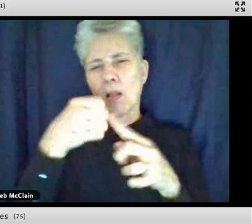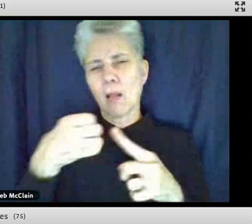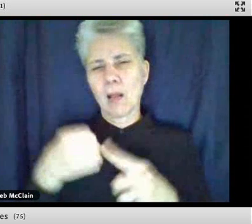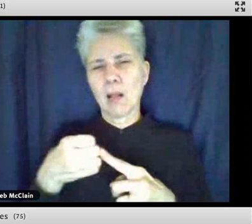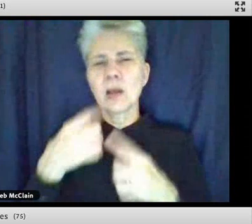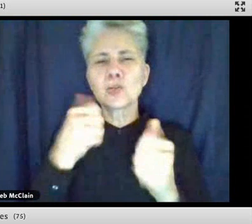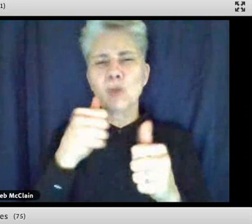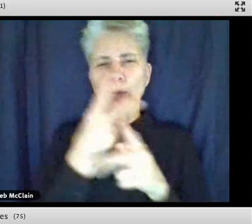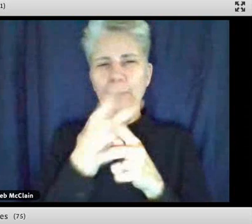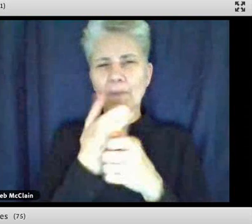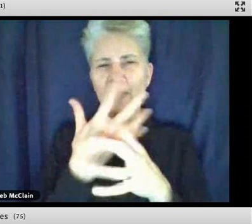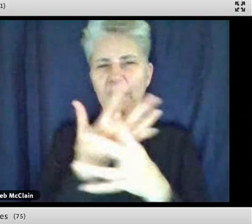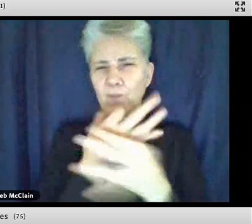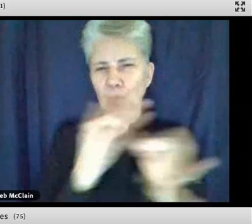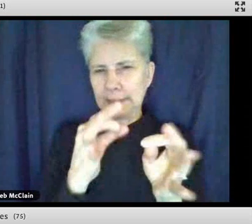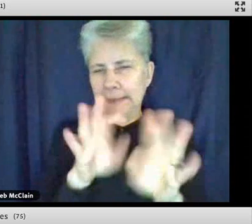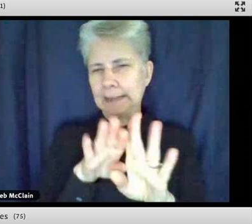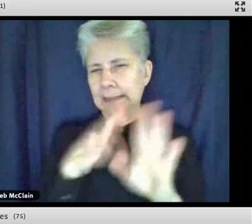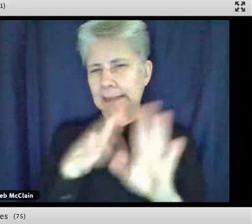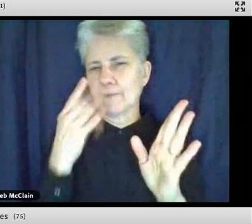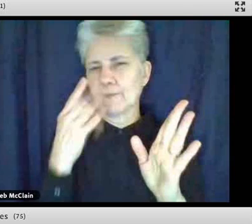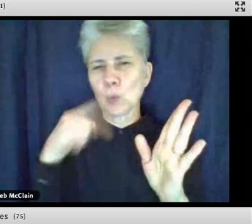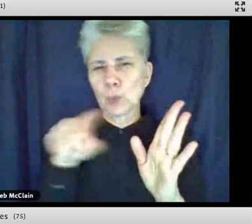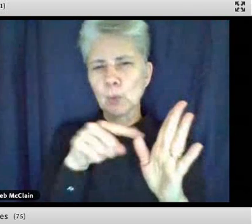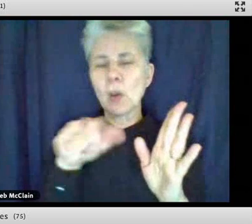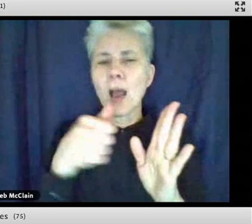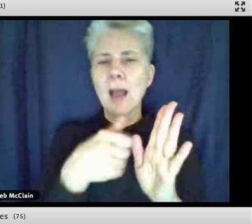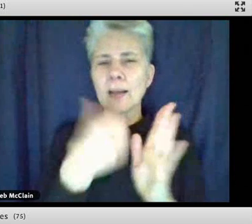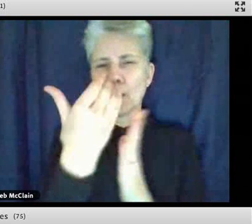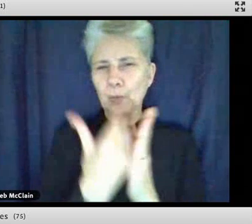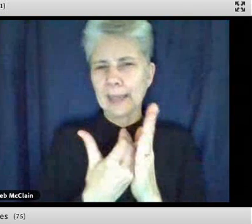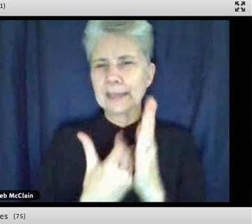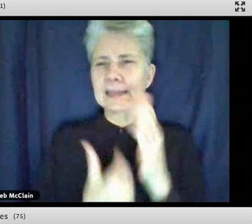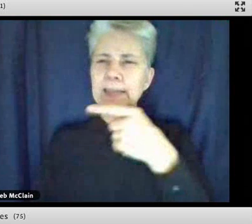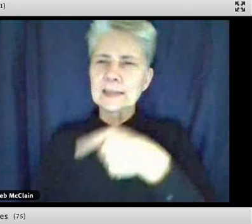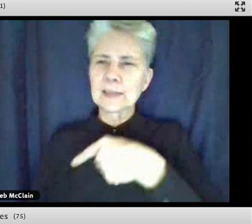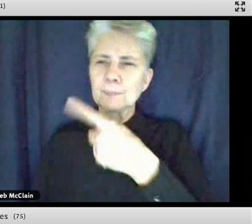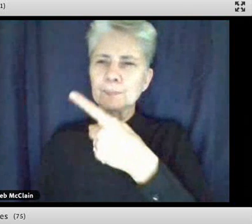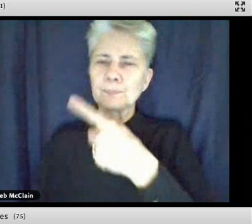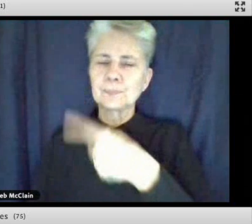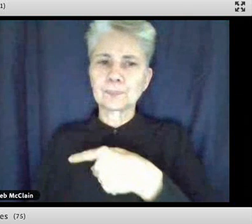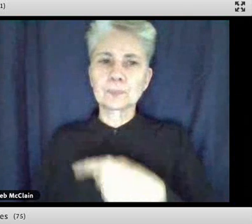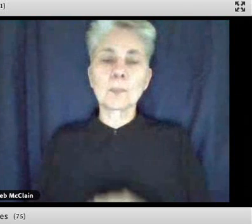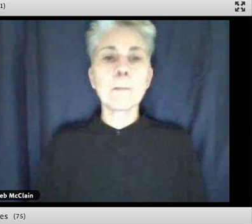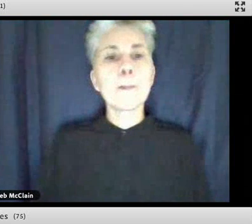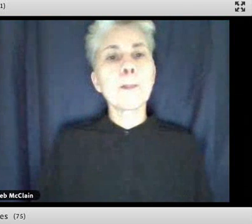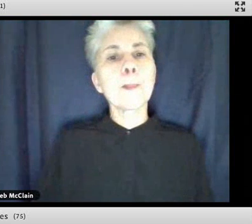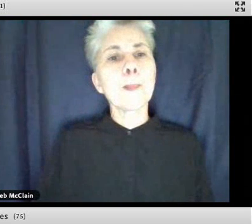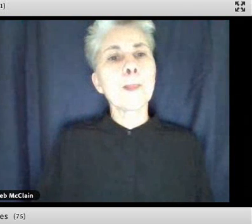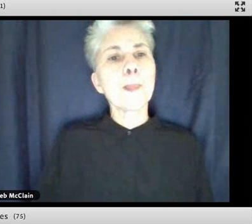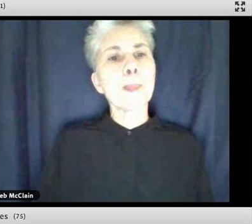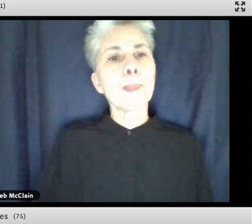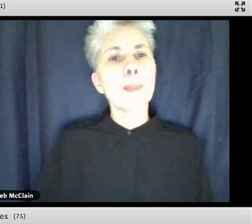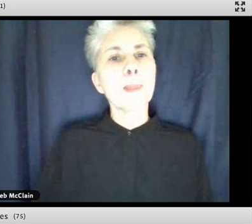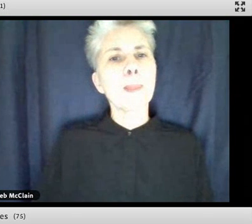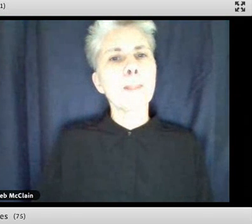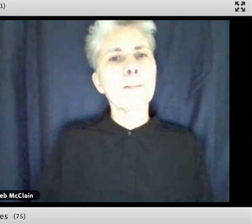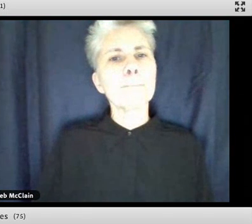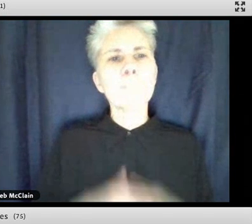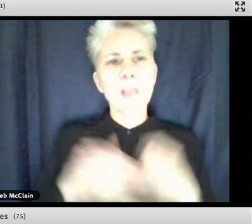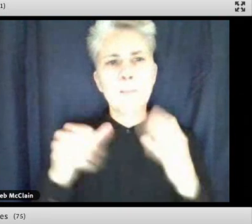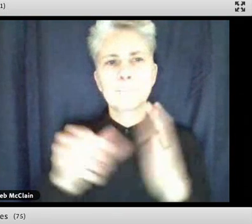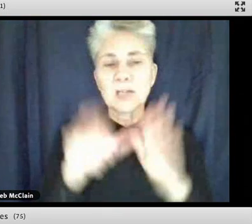Another guide here is the page for the amazing resources that has all the free stuff